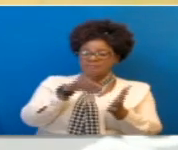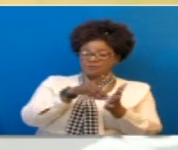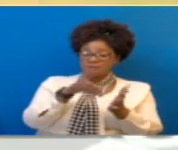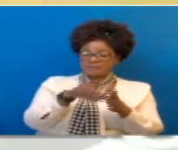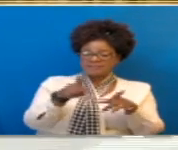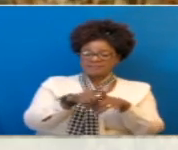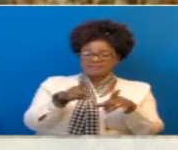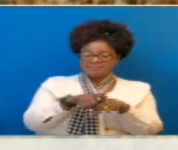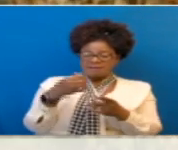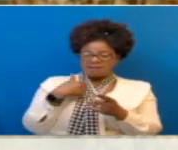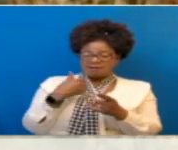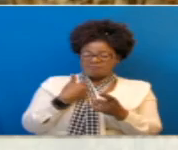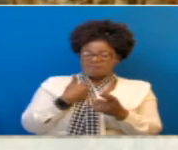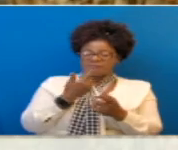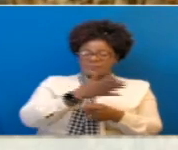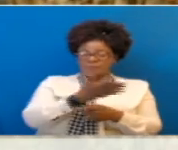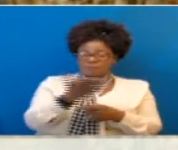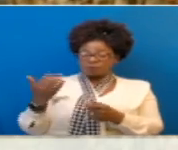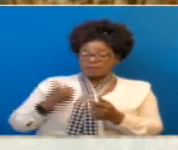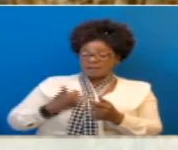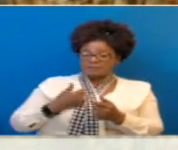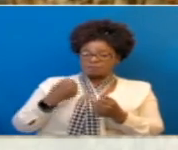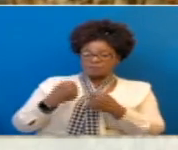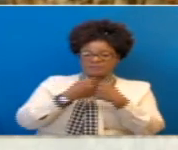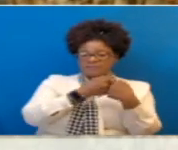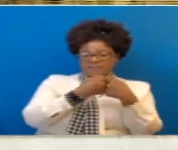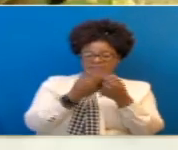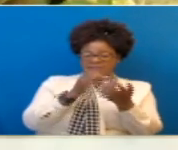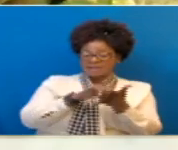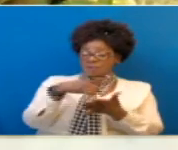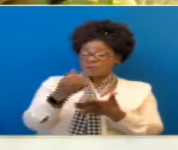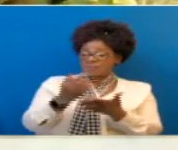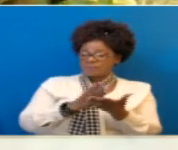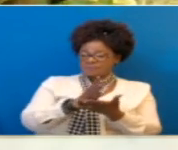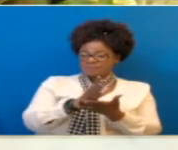these girls who are still going with the same challenge that I went through.